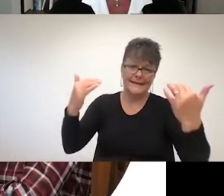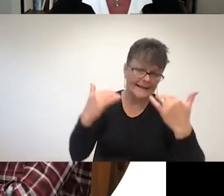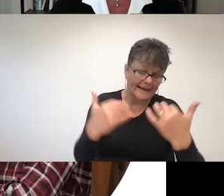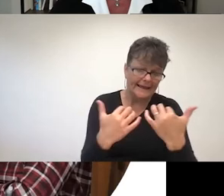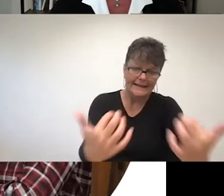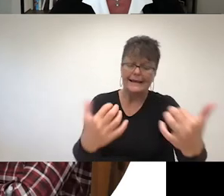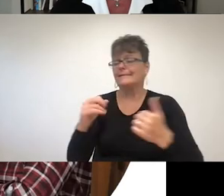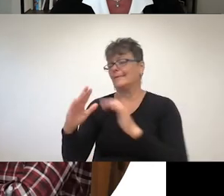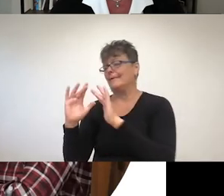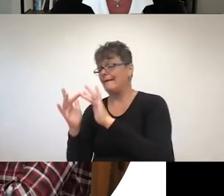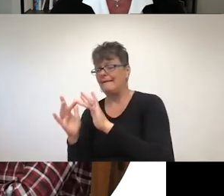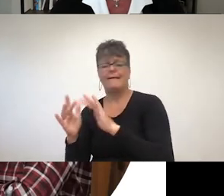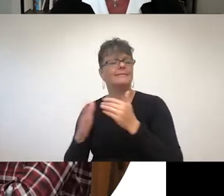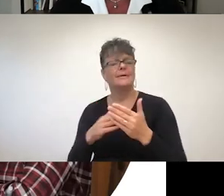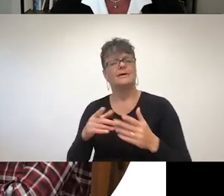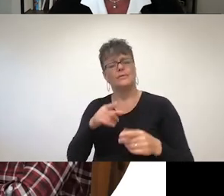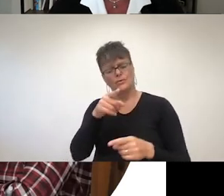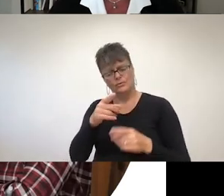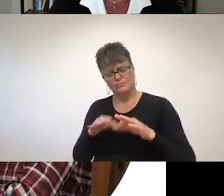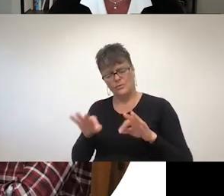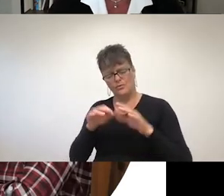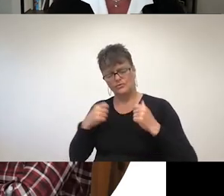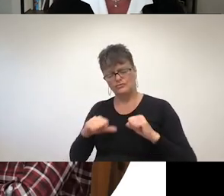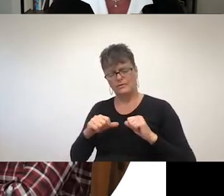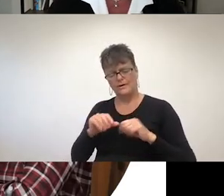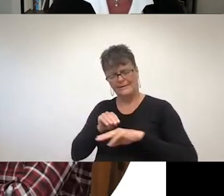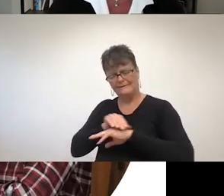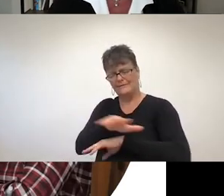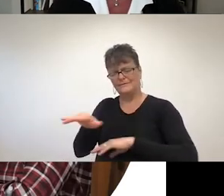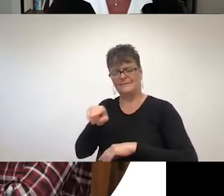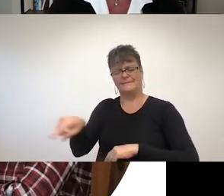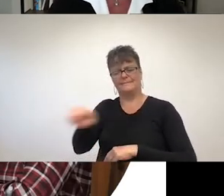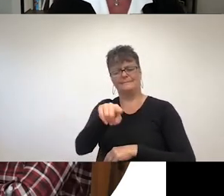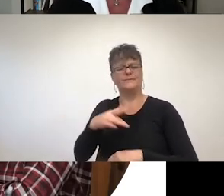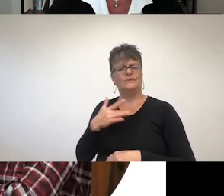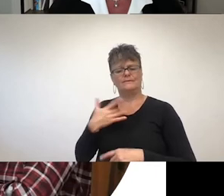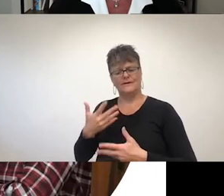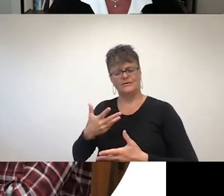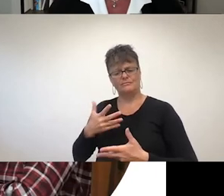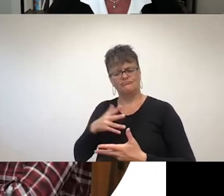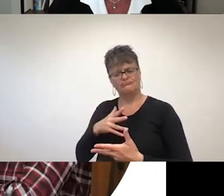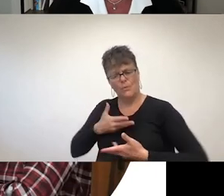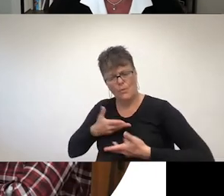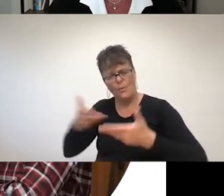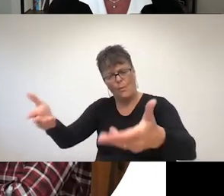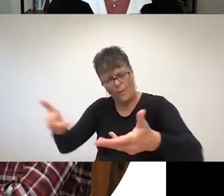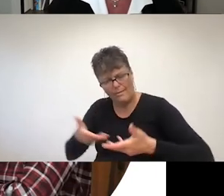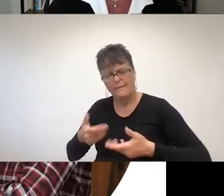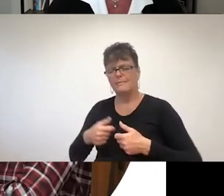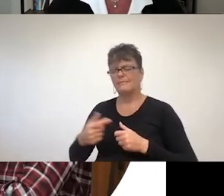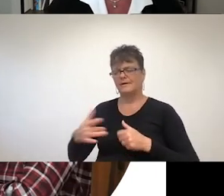that belongingness. Let's help students connect with each other and with us, because that is how we're going to support their